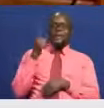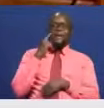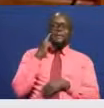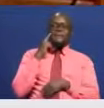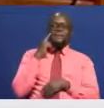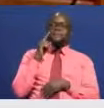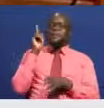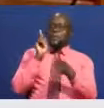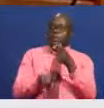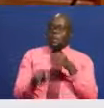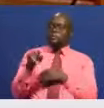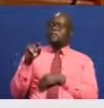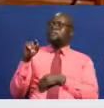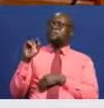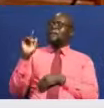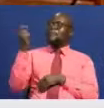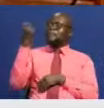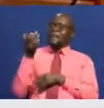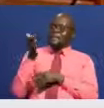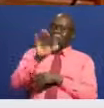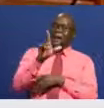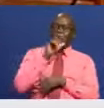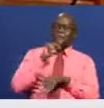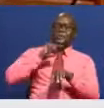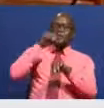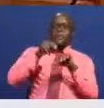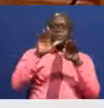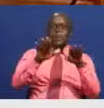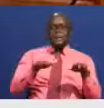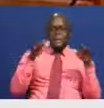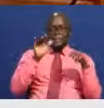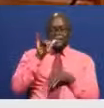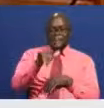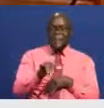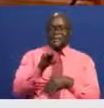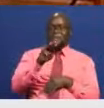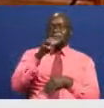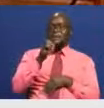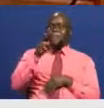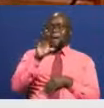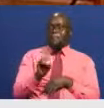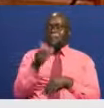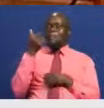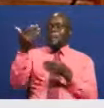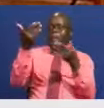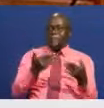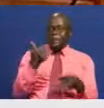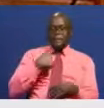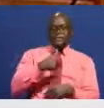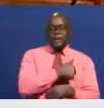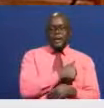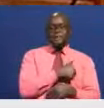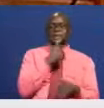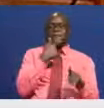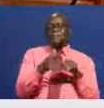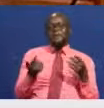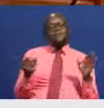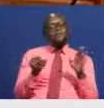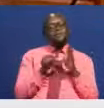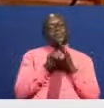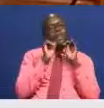memorandum that the President has sent back to National Assembly. That memorandum ought to have also come to the Senate, but